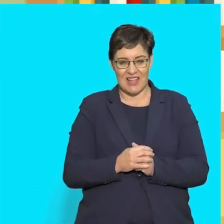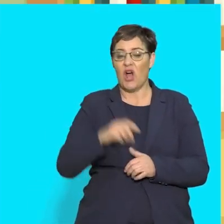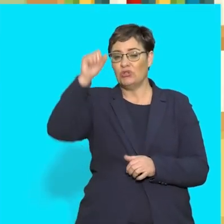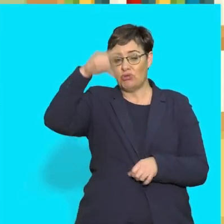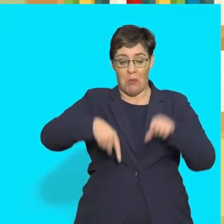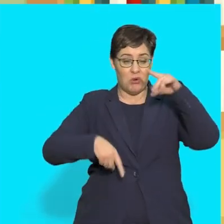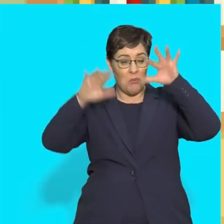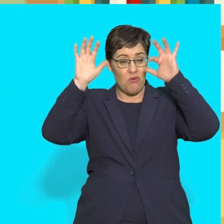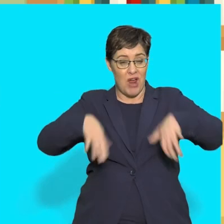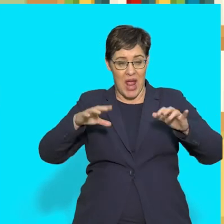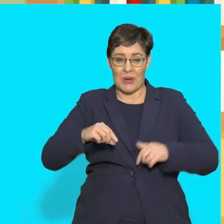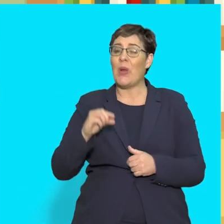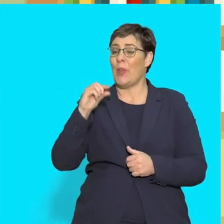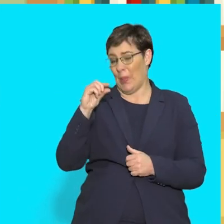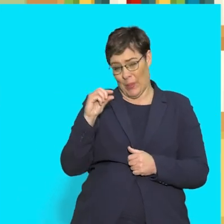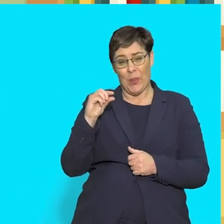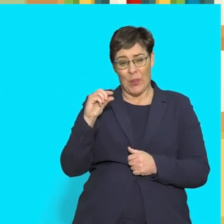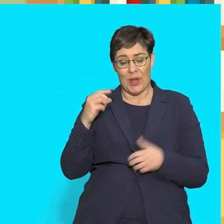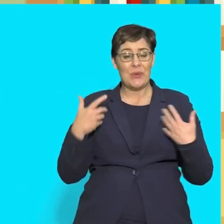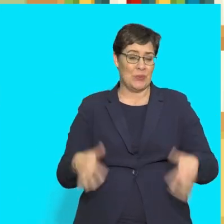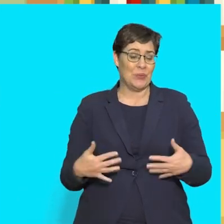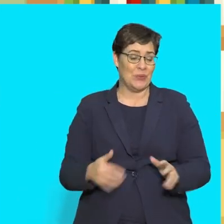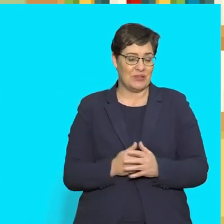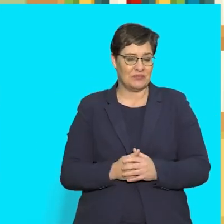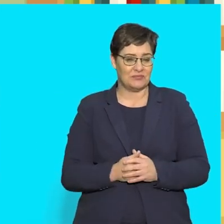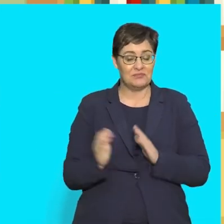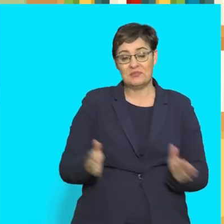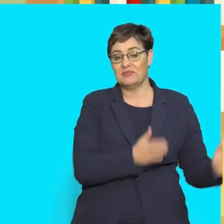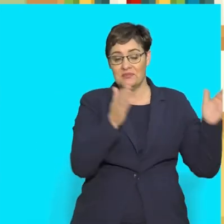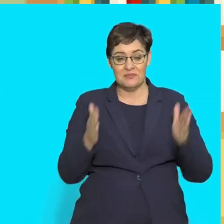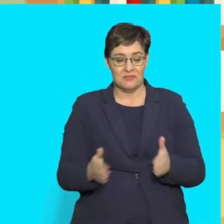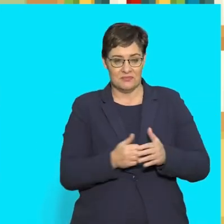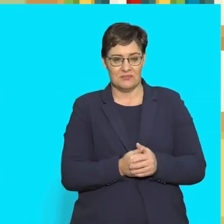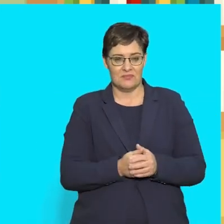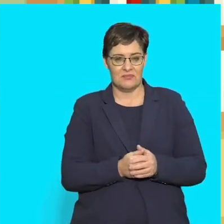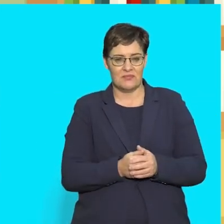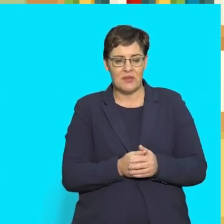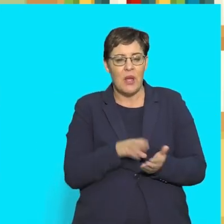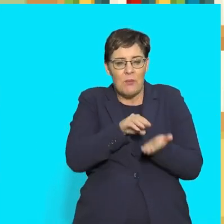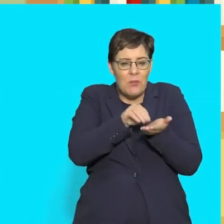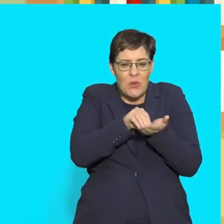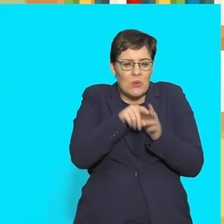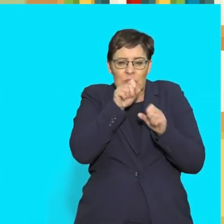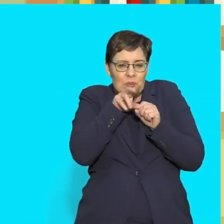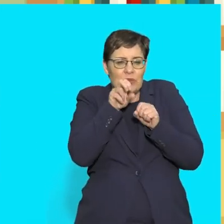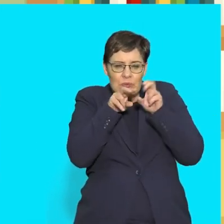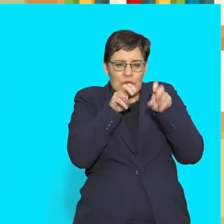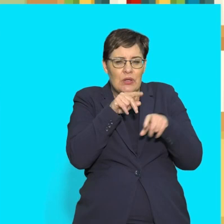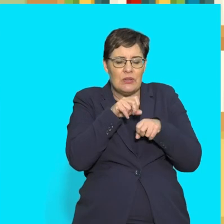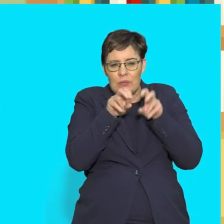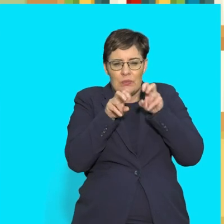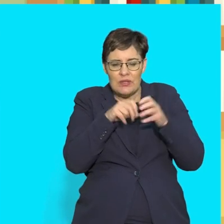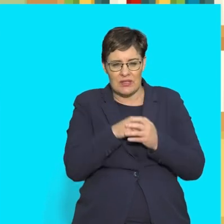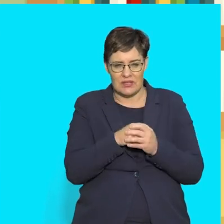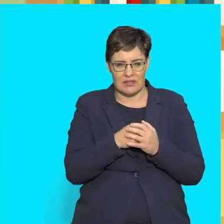Right. Drops of rain or water are very small. Listen to this sound. Squeak, squeak.